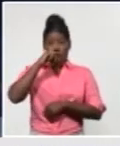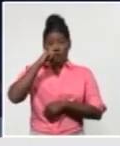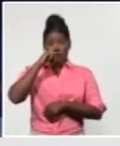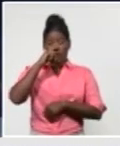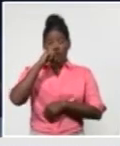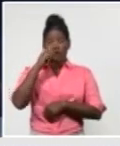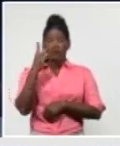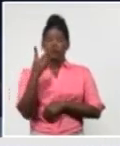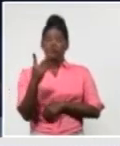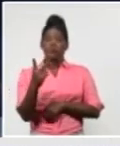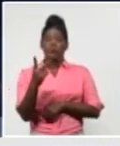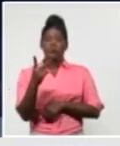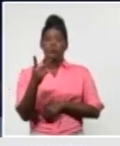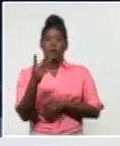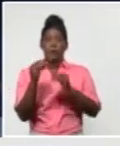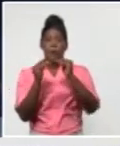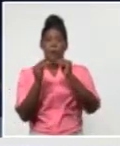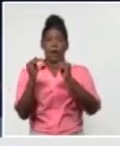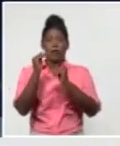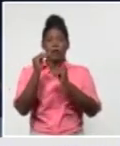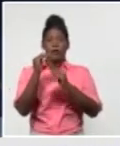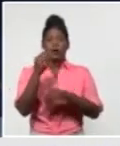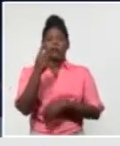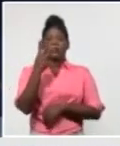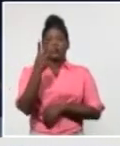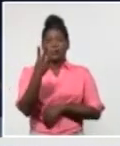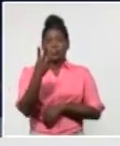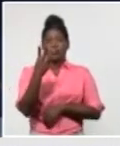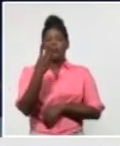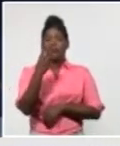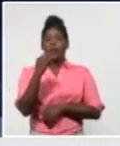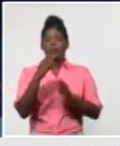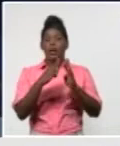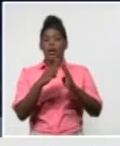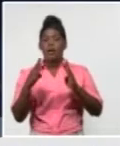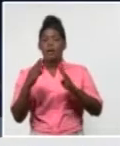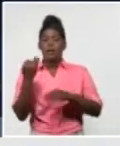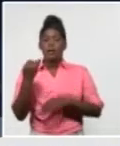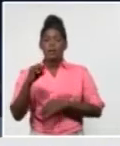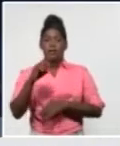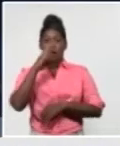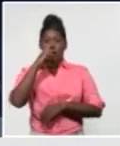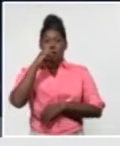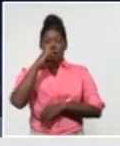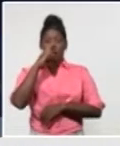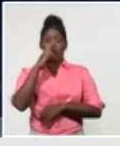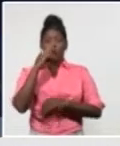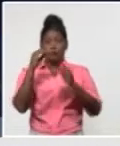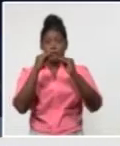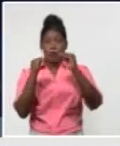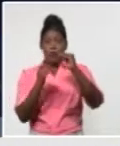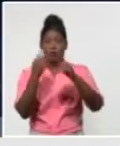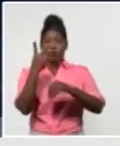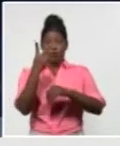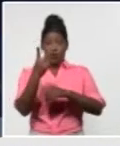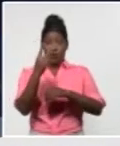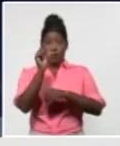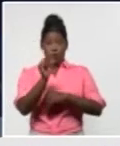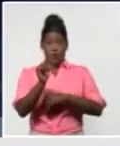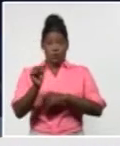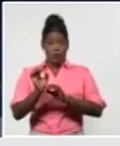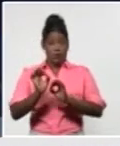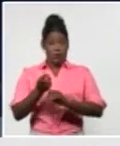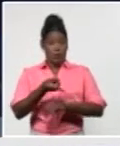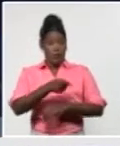are 2 under 20 years of age and 3 from the 40 to 60 years of age. The 2 cases under 20 years,